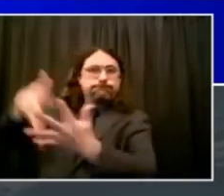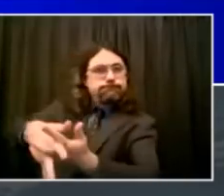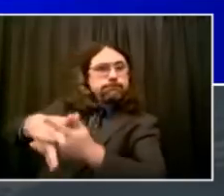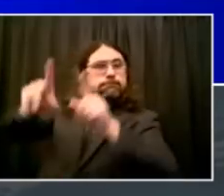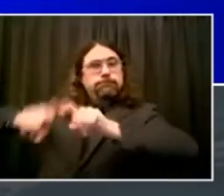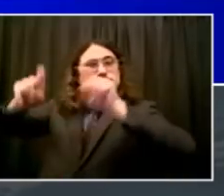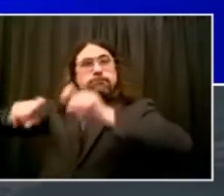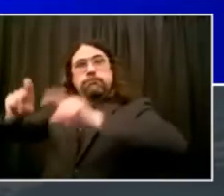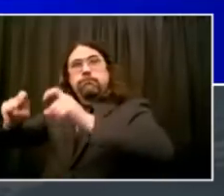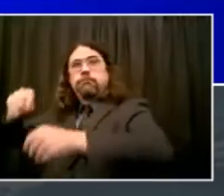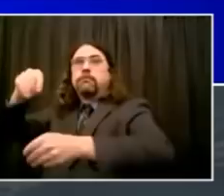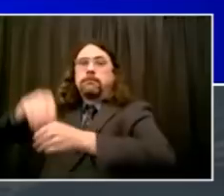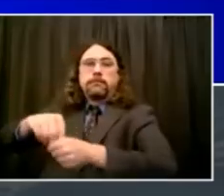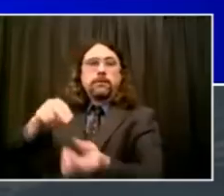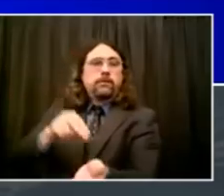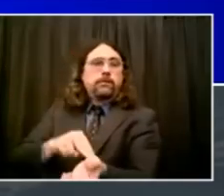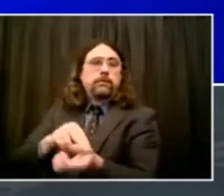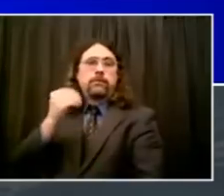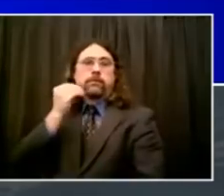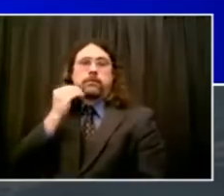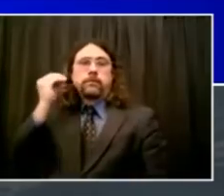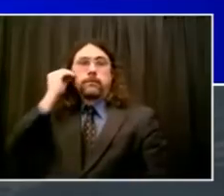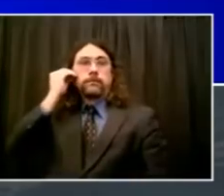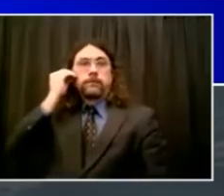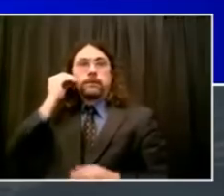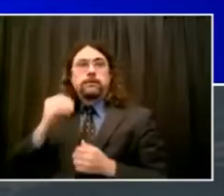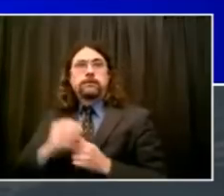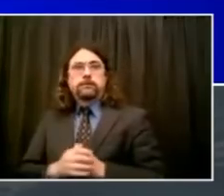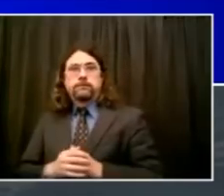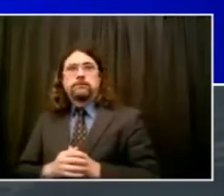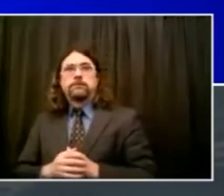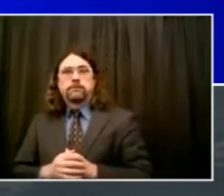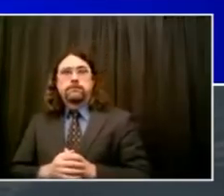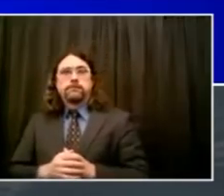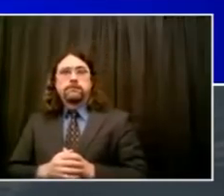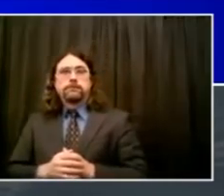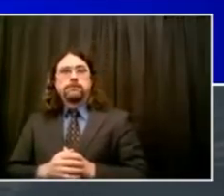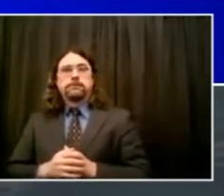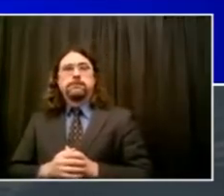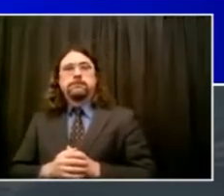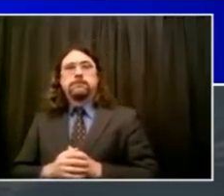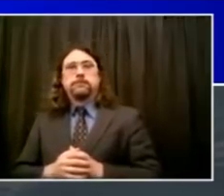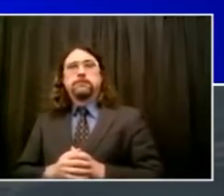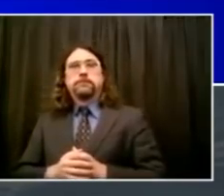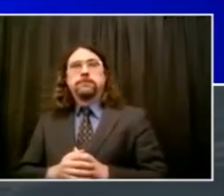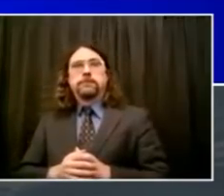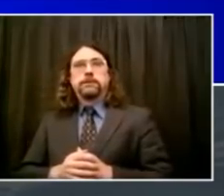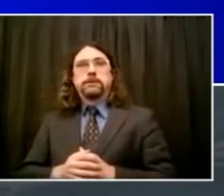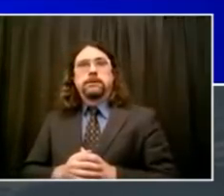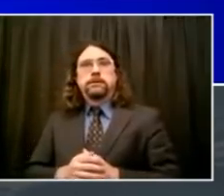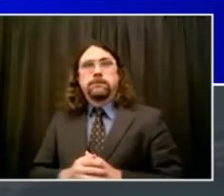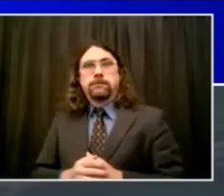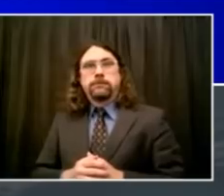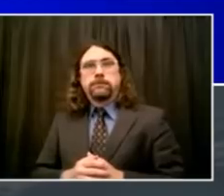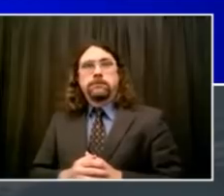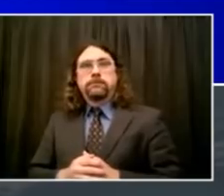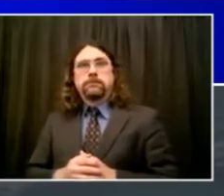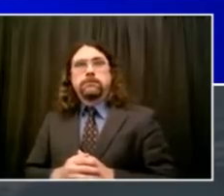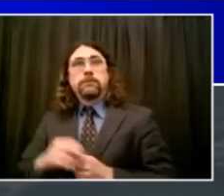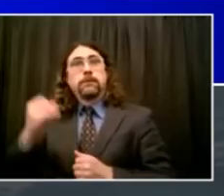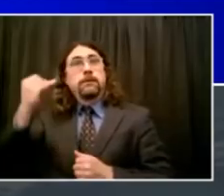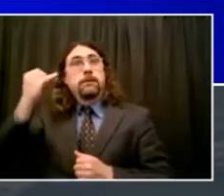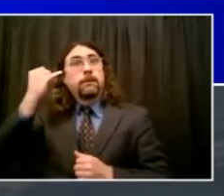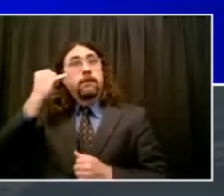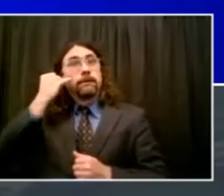If every nursing home does this consistently, we believe it will take us up to a need of about 3,000